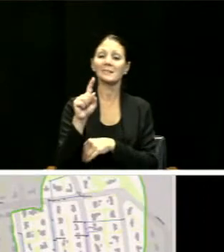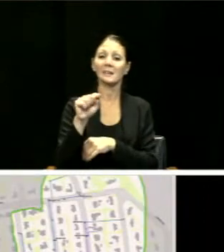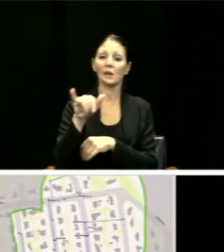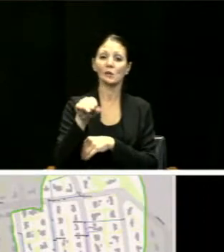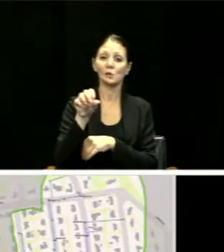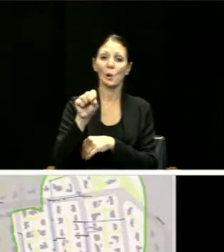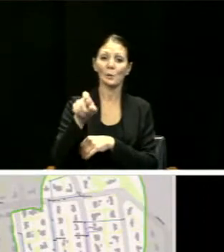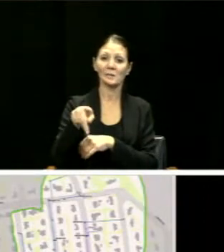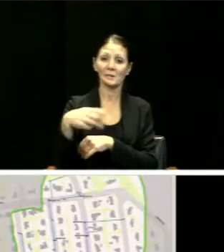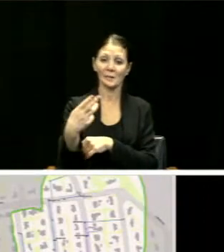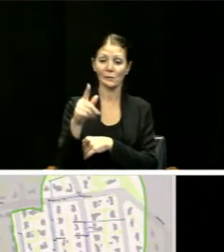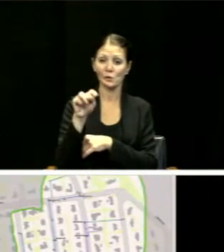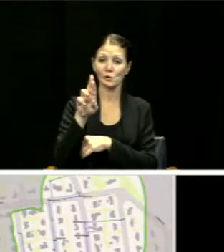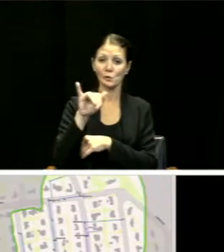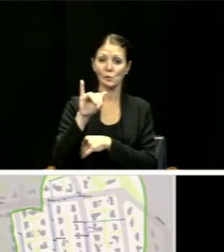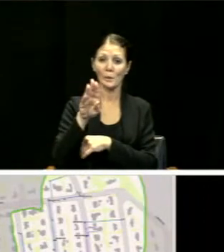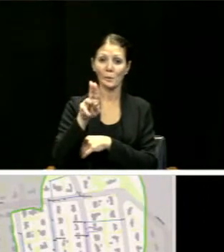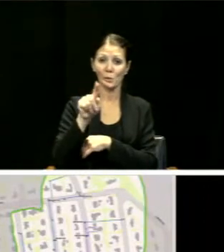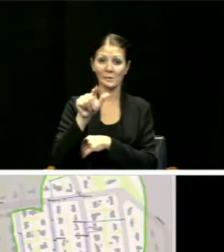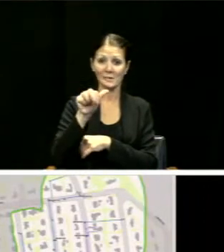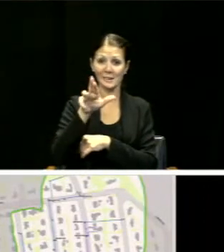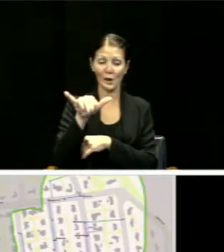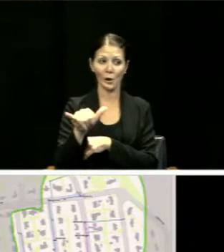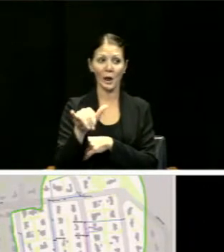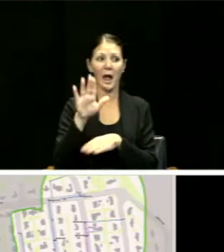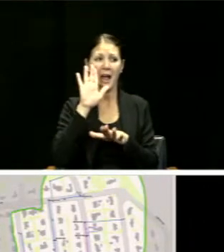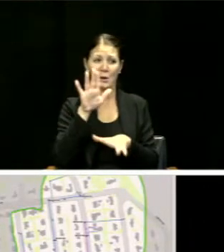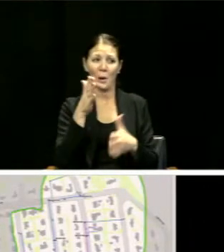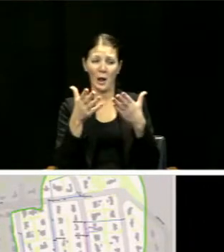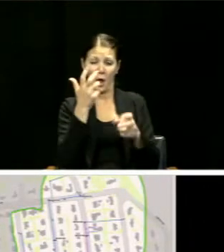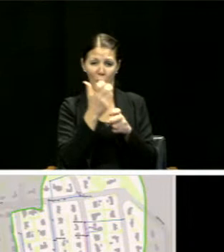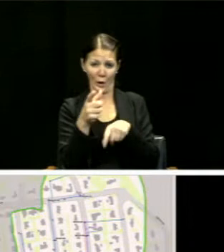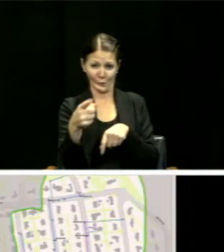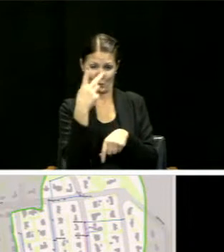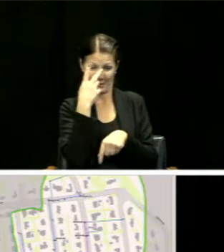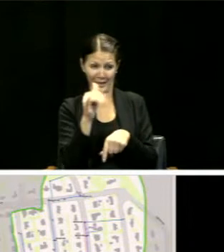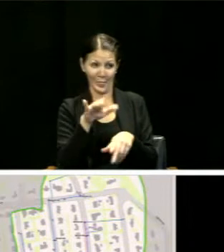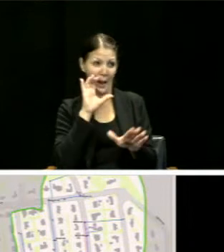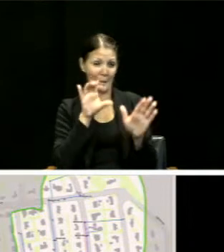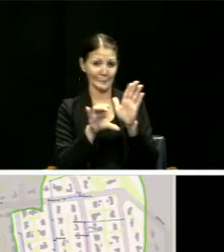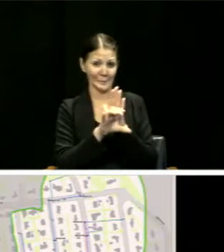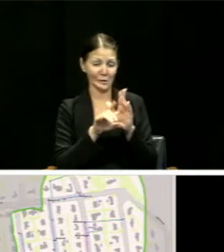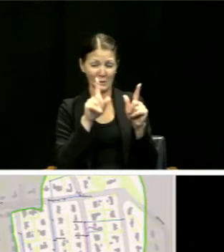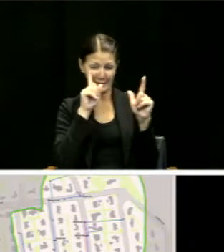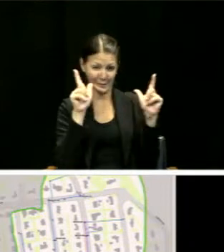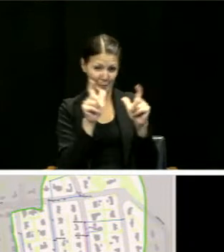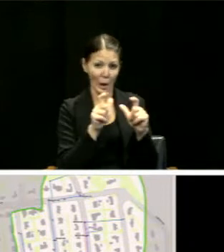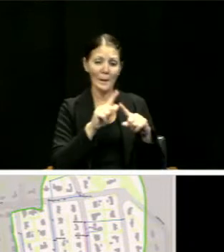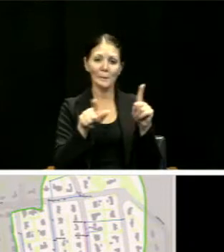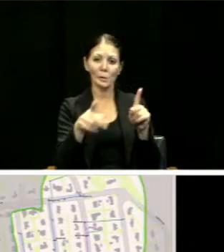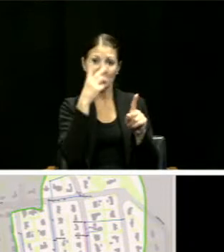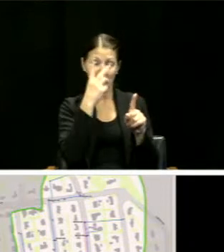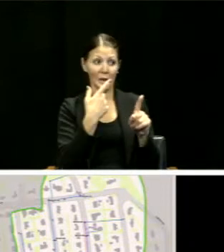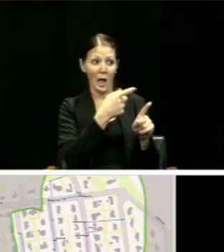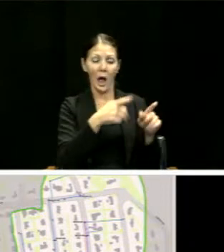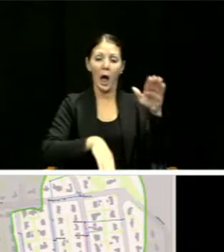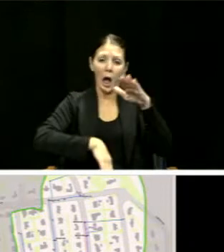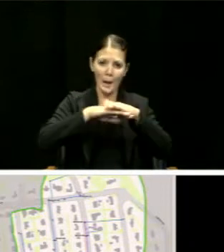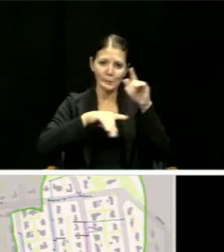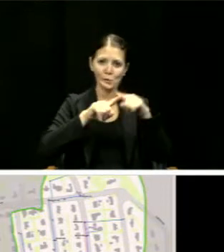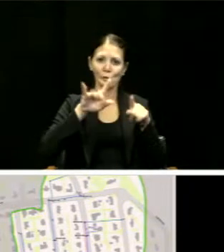And so this is the graphic. And I know it's kind of hard for you to see, but you can see here it actually goes up to a 54-inch.